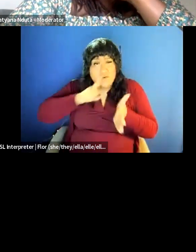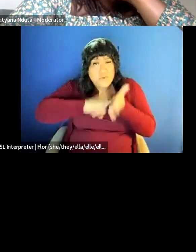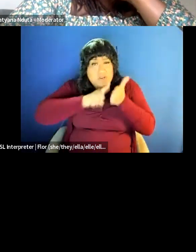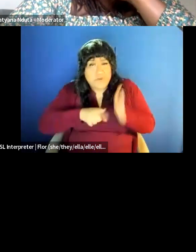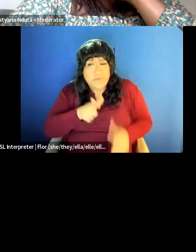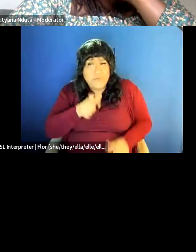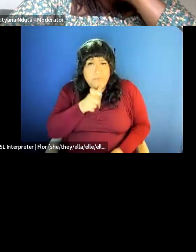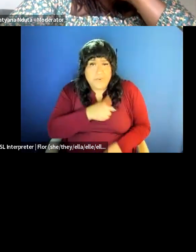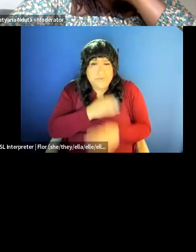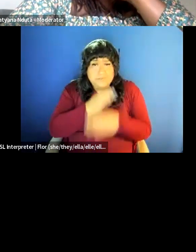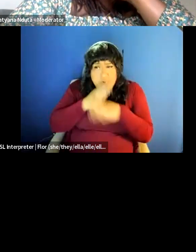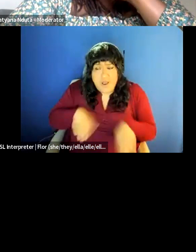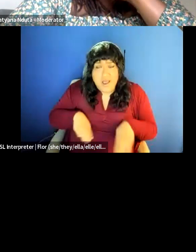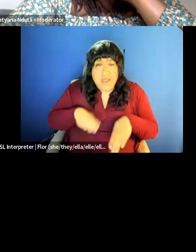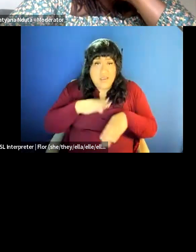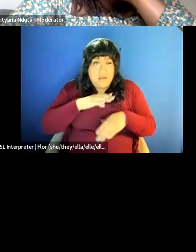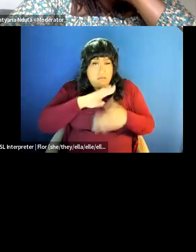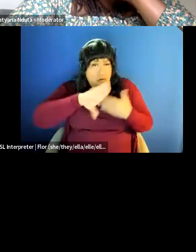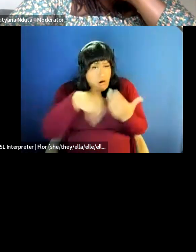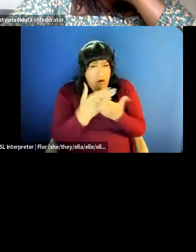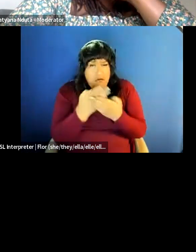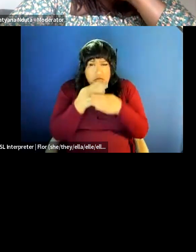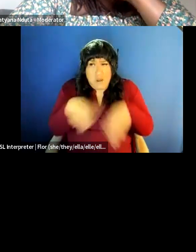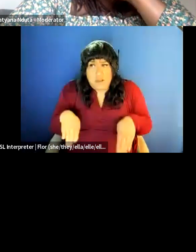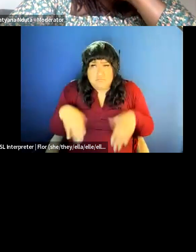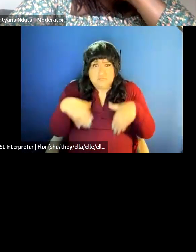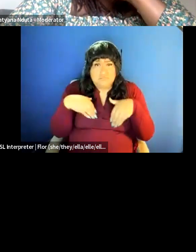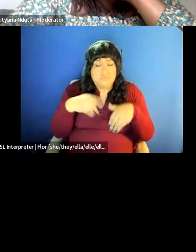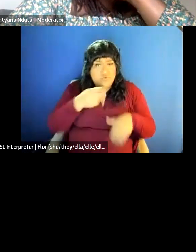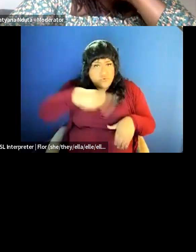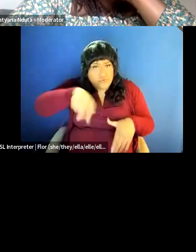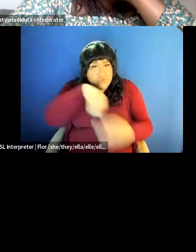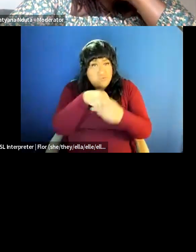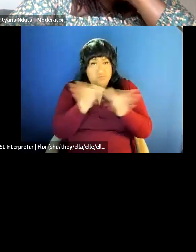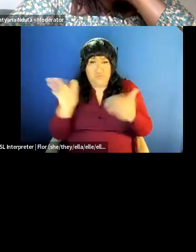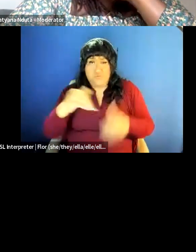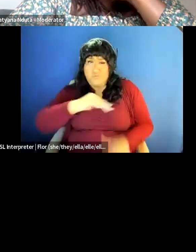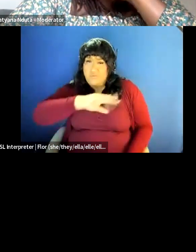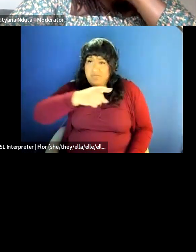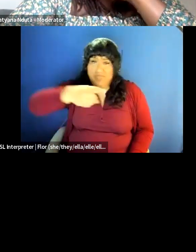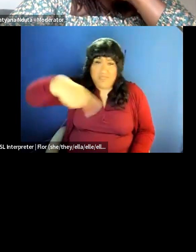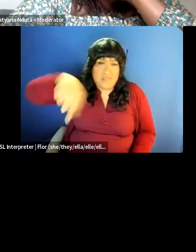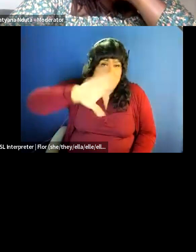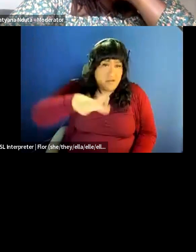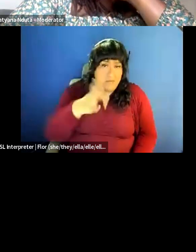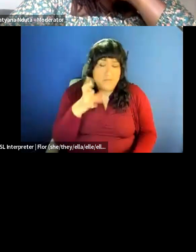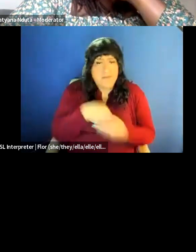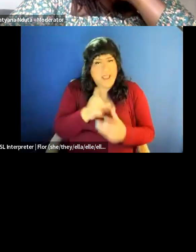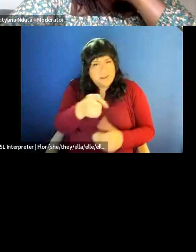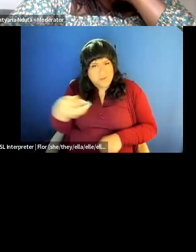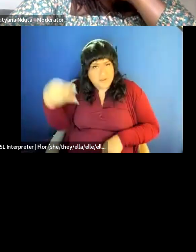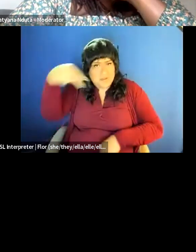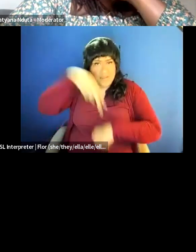who just are quiet. We need your voices, because you're in rooms that I'm never going to be in. Let's be real. I need you to speak as if my